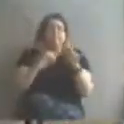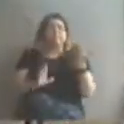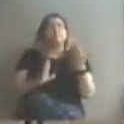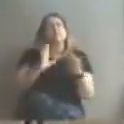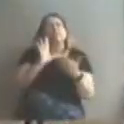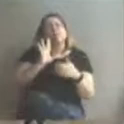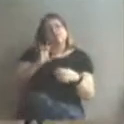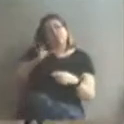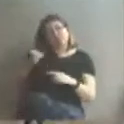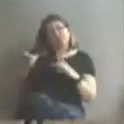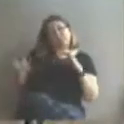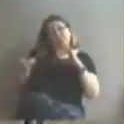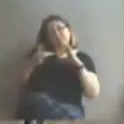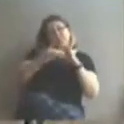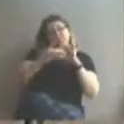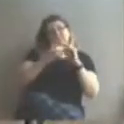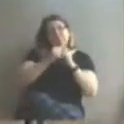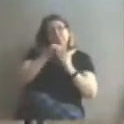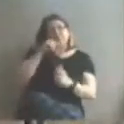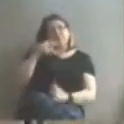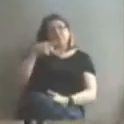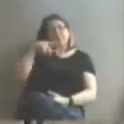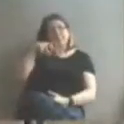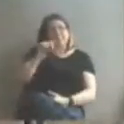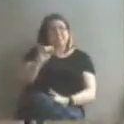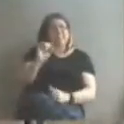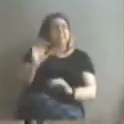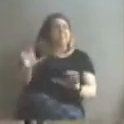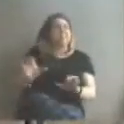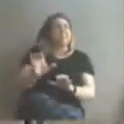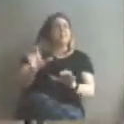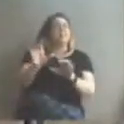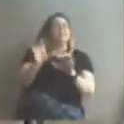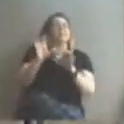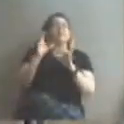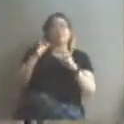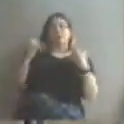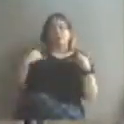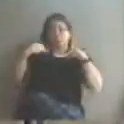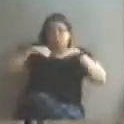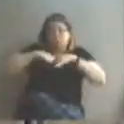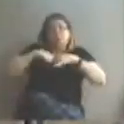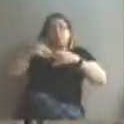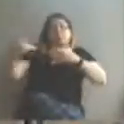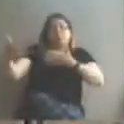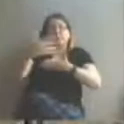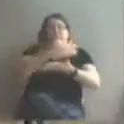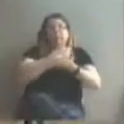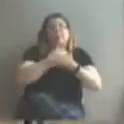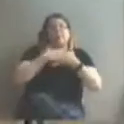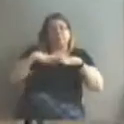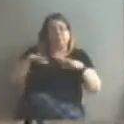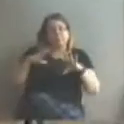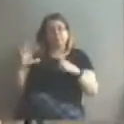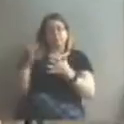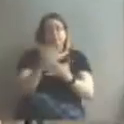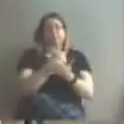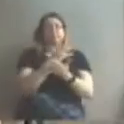Wampler partnered with Jefferson County Public Schools to conduct coat drives, clothing campaigns, and